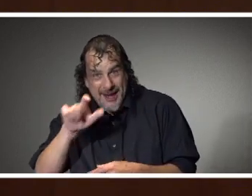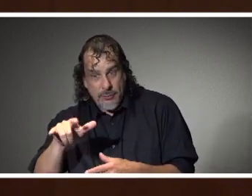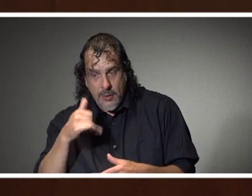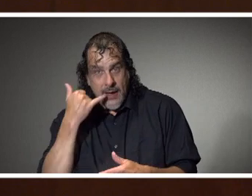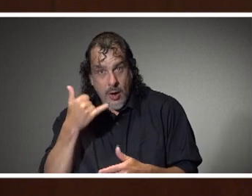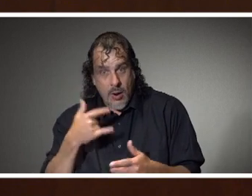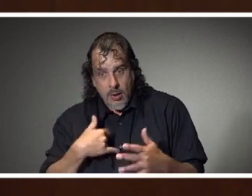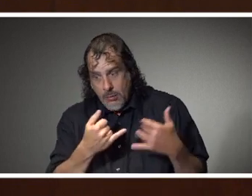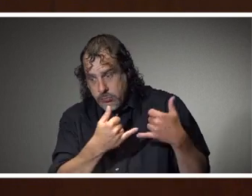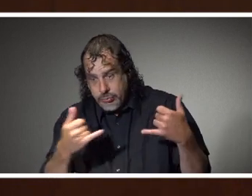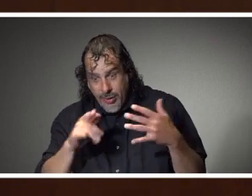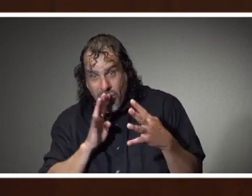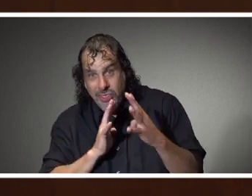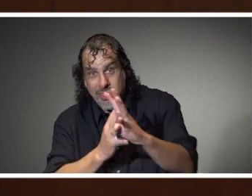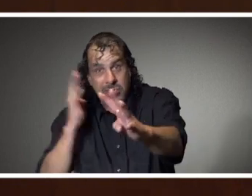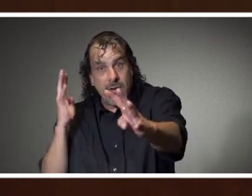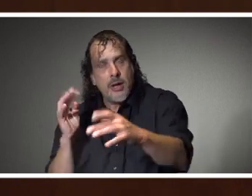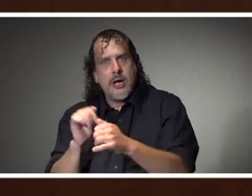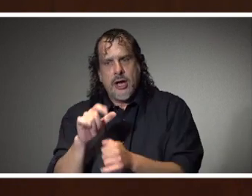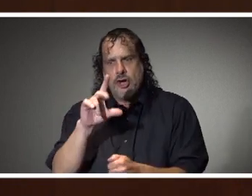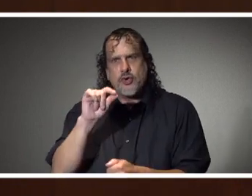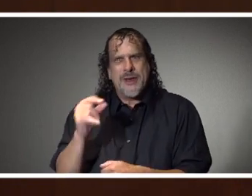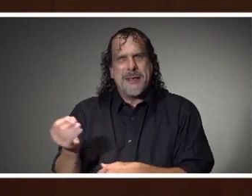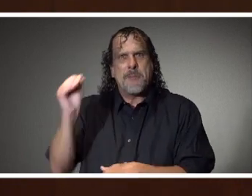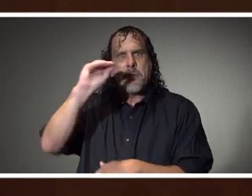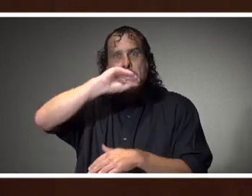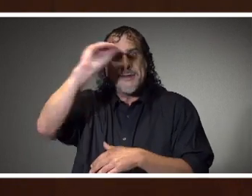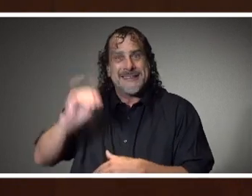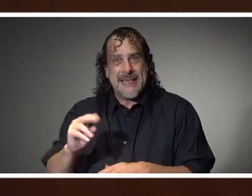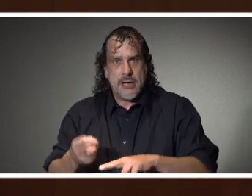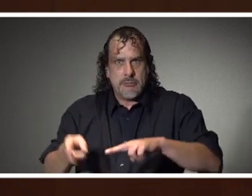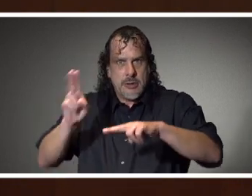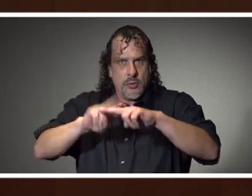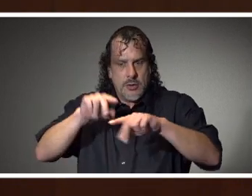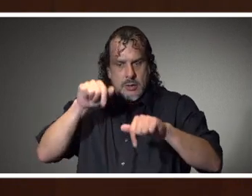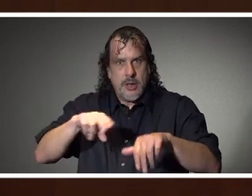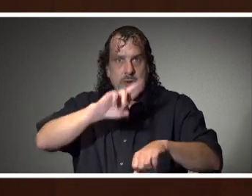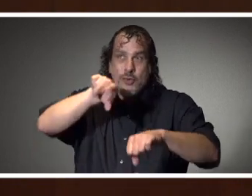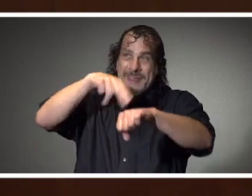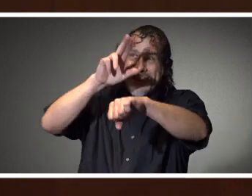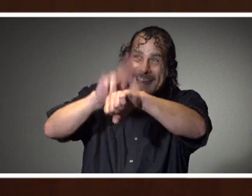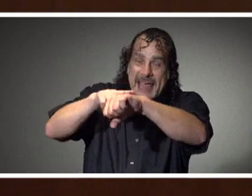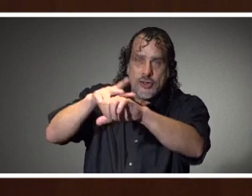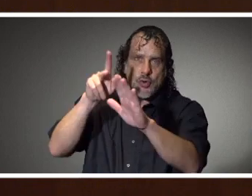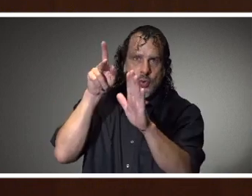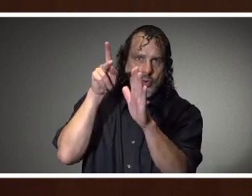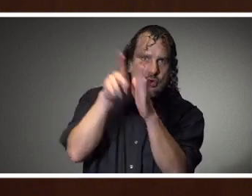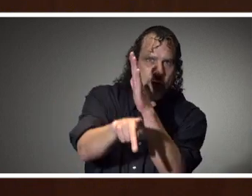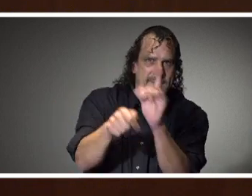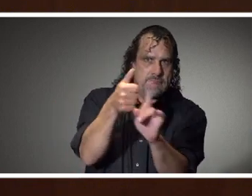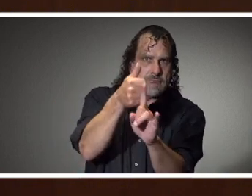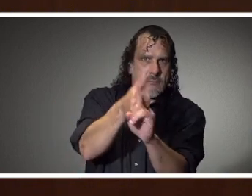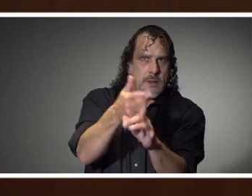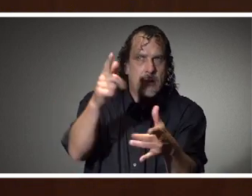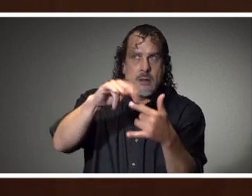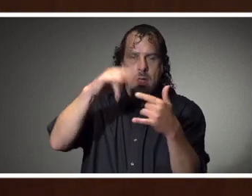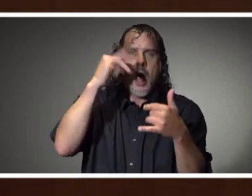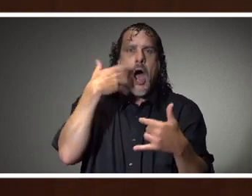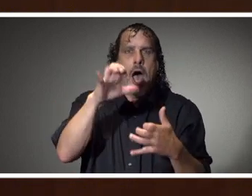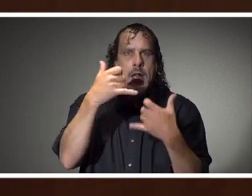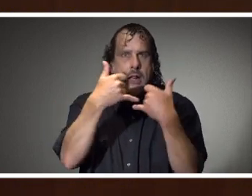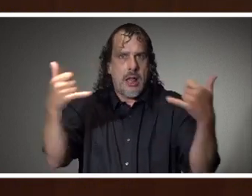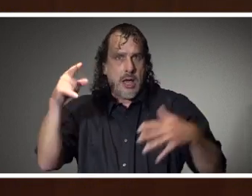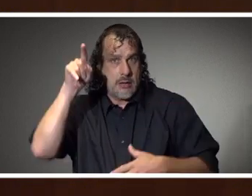about a 20% increase in Mississippi calls to the National Suicide Prevention Lifeline. So we want to make sure